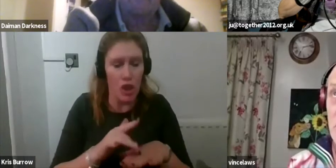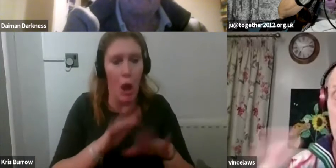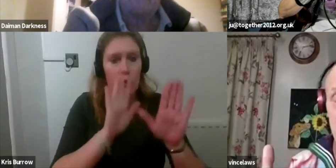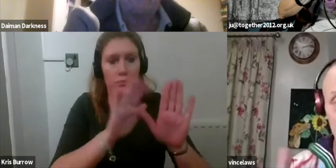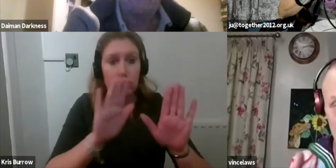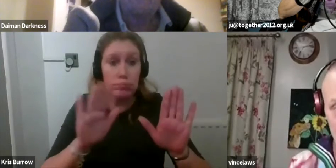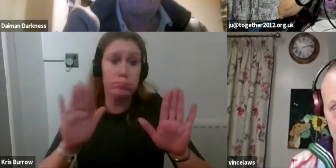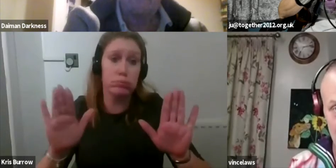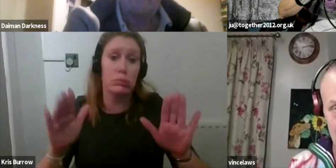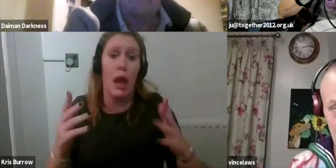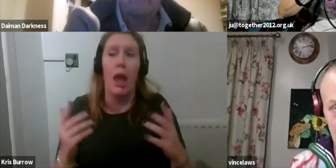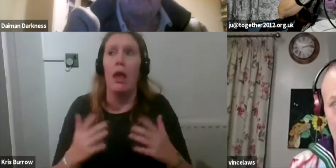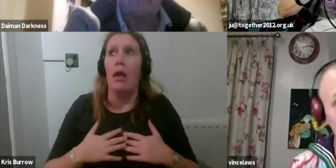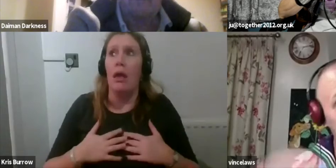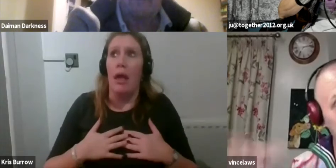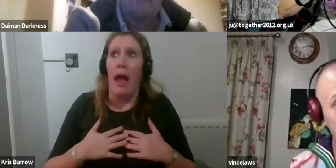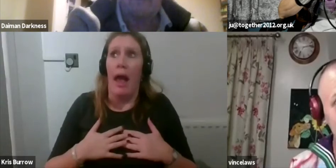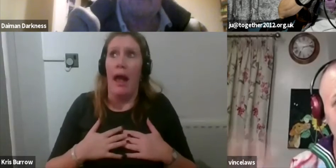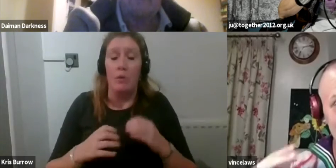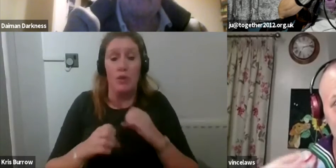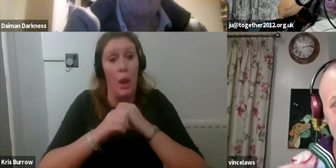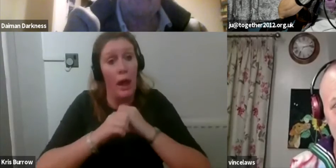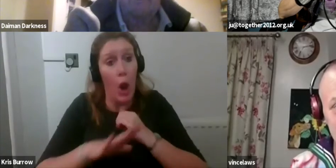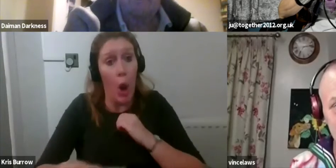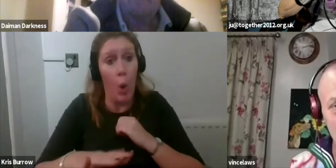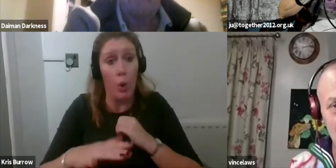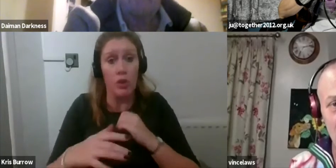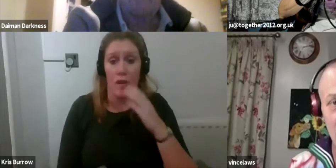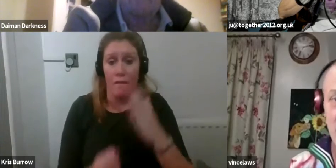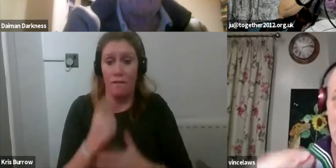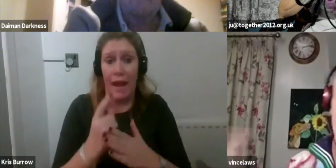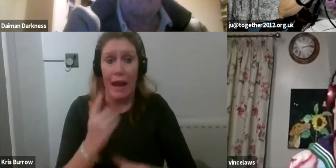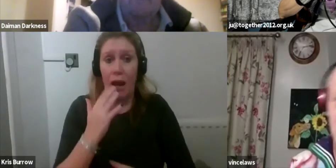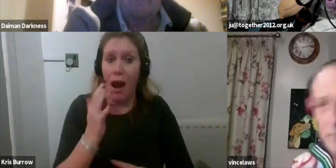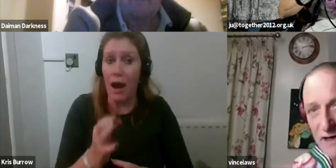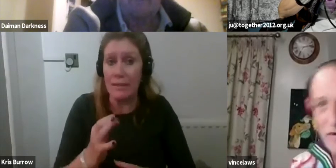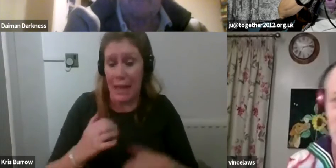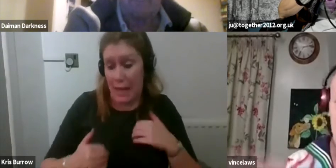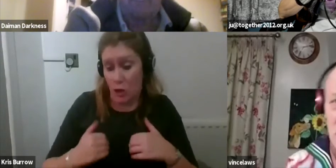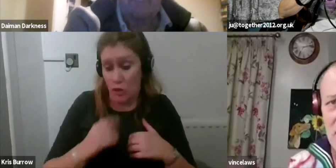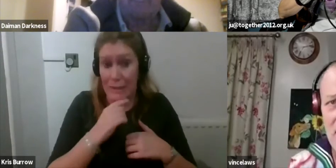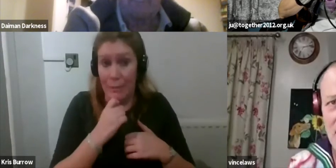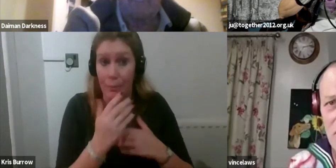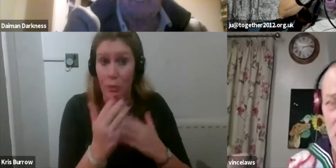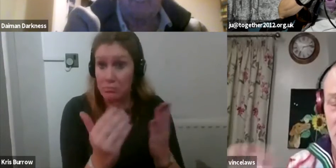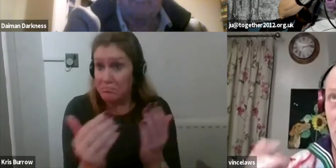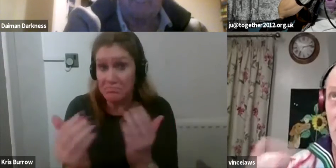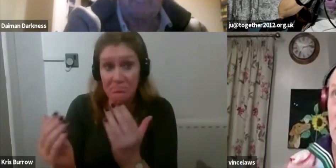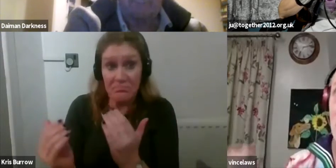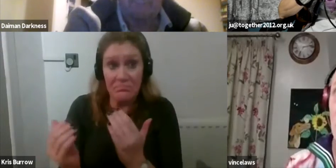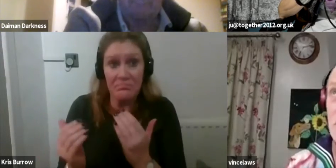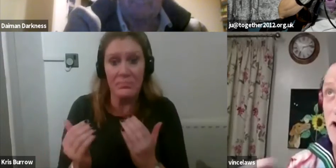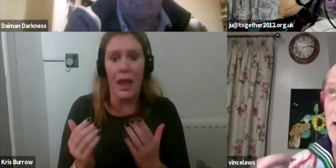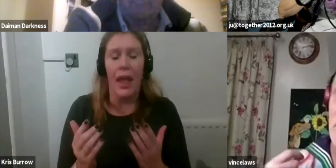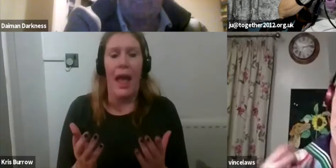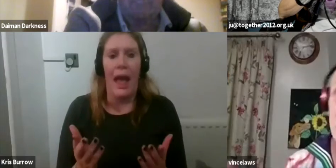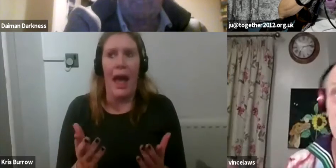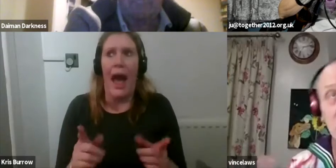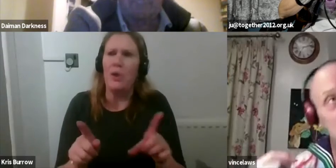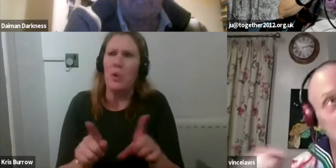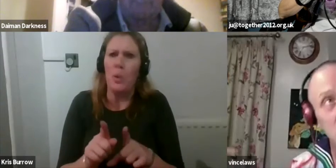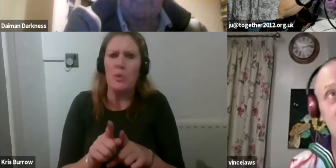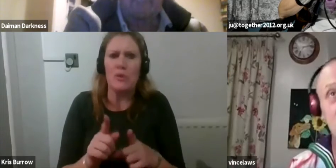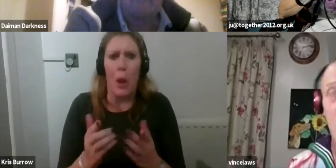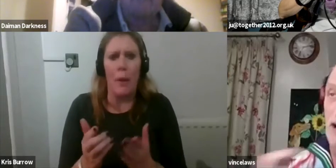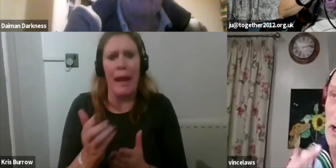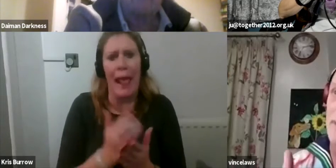I was holding a launch event and trying to get interesting people in and make it a bit of a sort of collection where you get a bit of speech